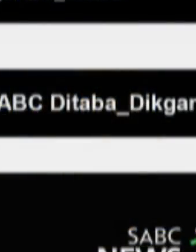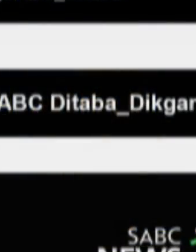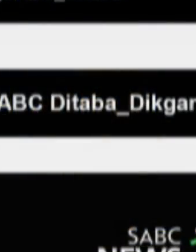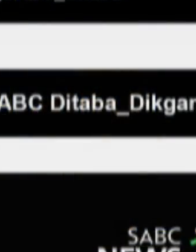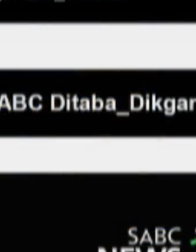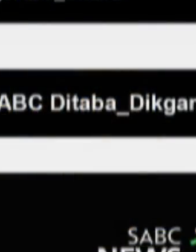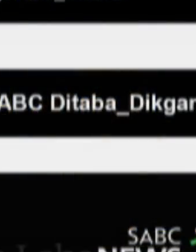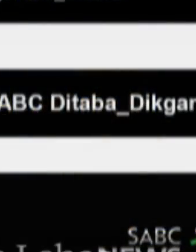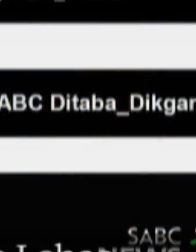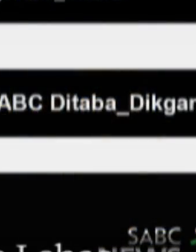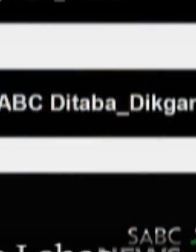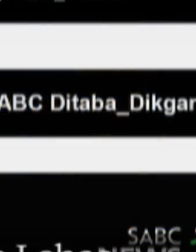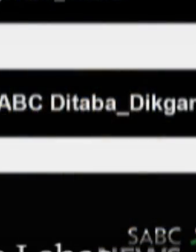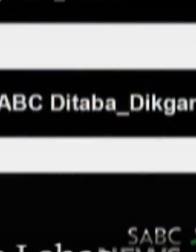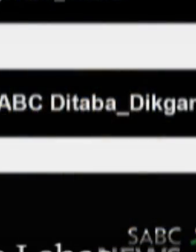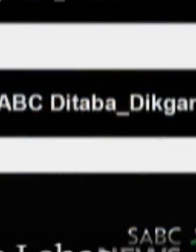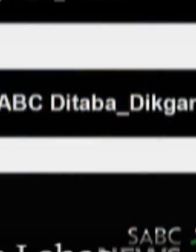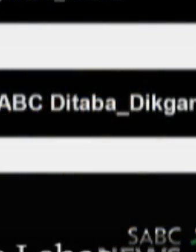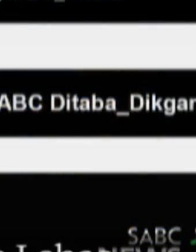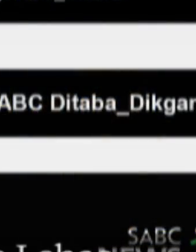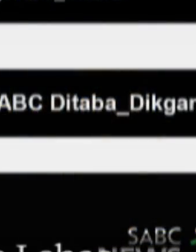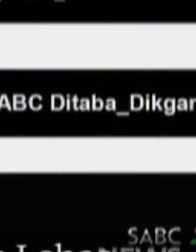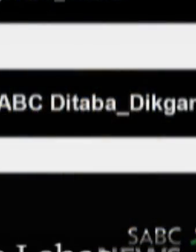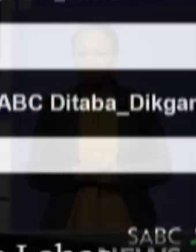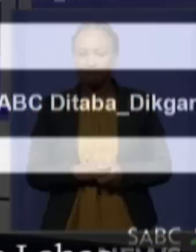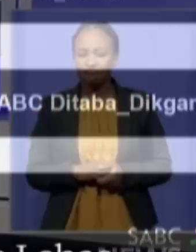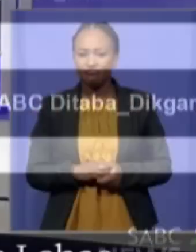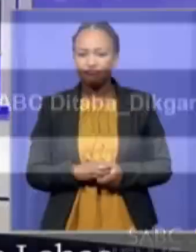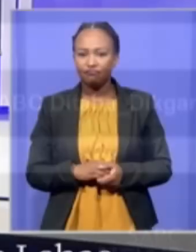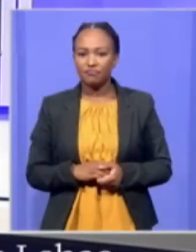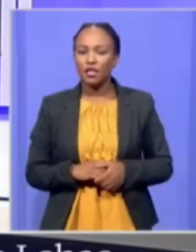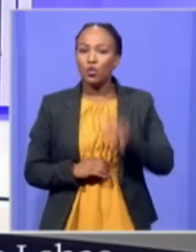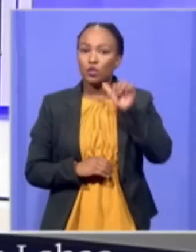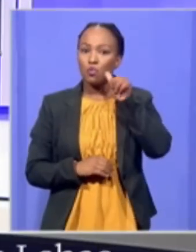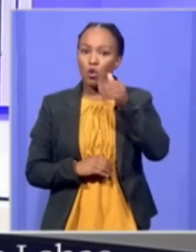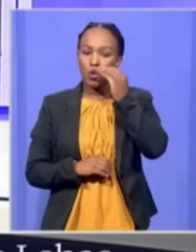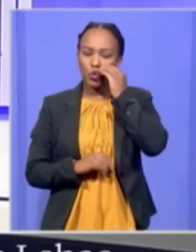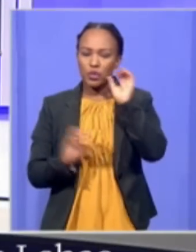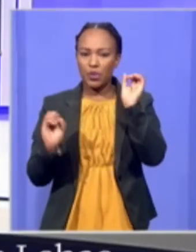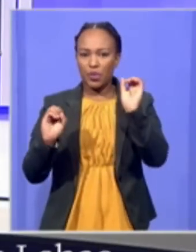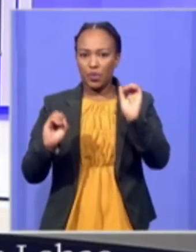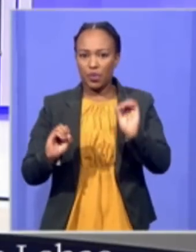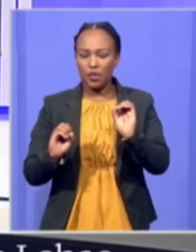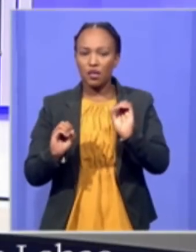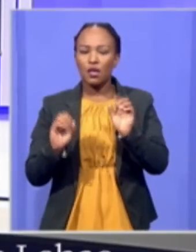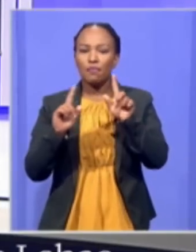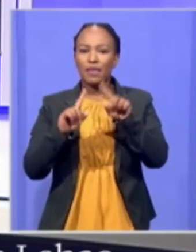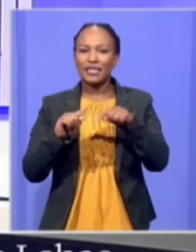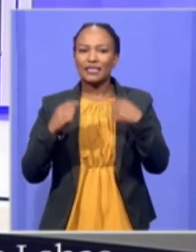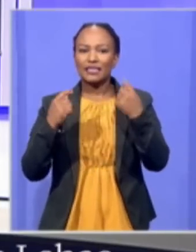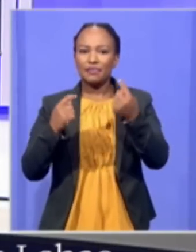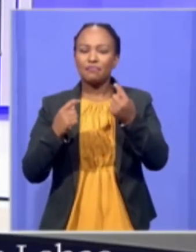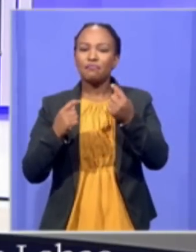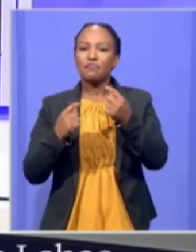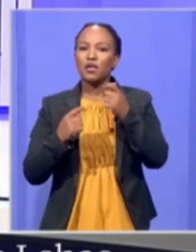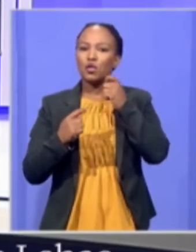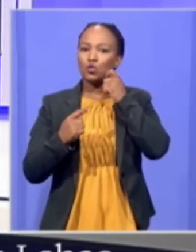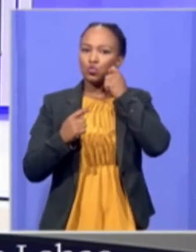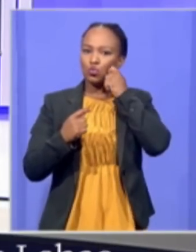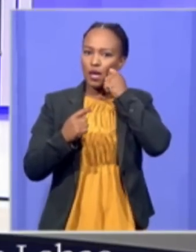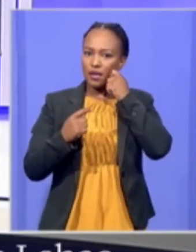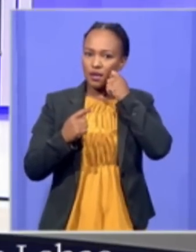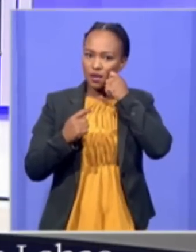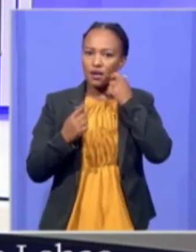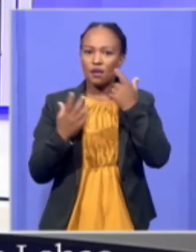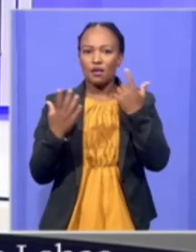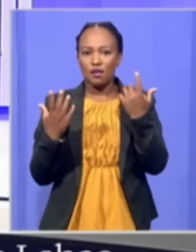Tsebušo ke ya gore go sasa re ka se be le ditaba tša Sesotho e fela ba sehlopha sa ditaba tša dikgang tša Setswana ba tla lesolela tšona ka